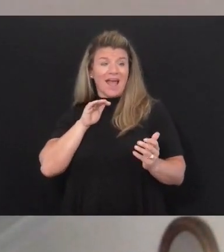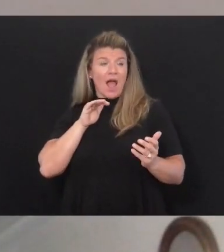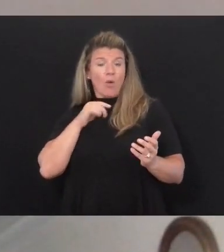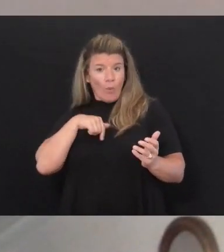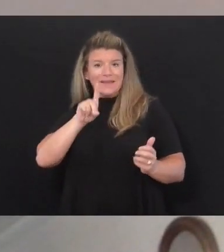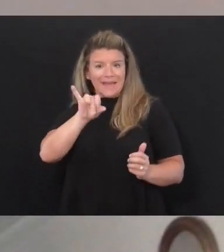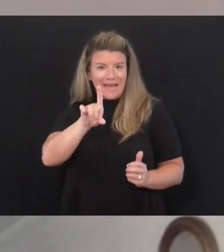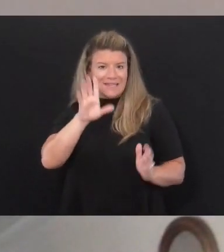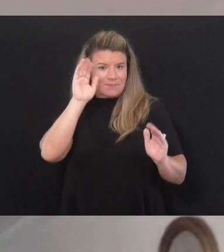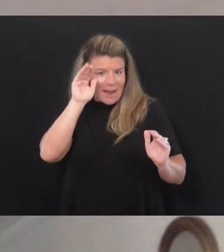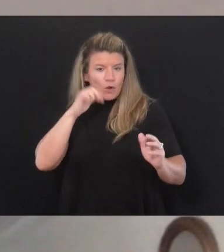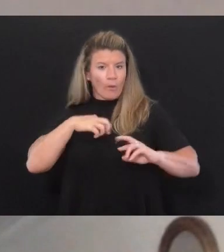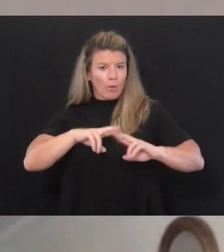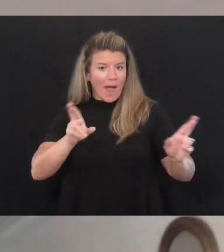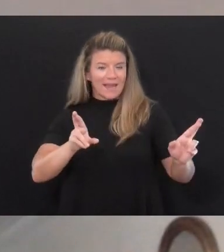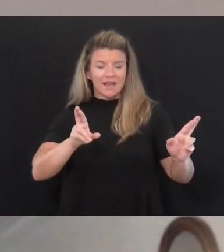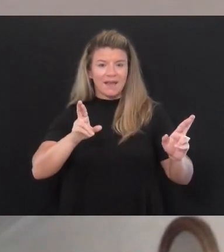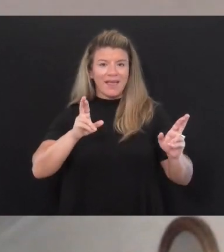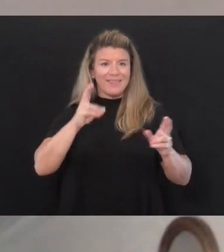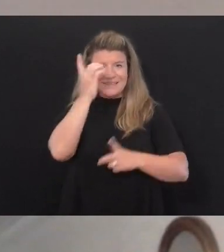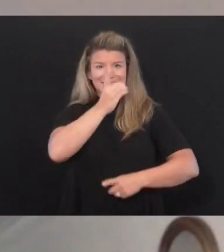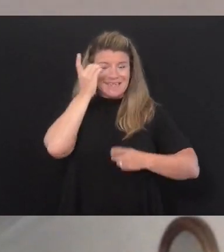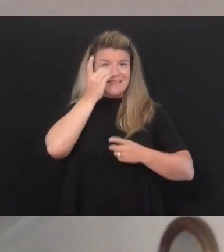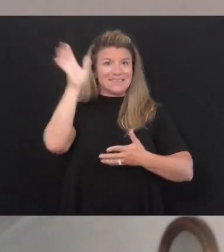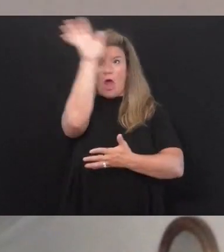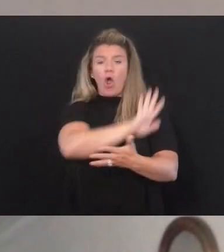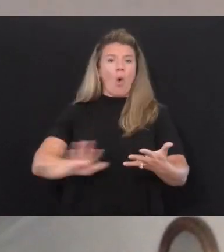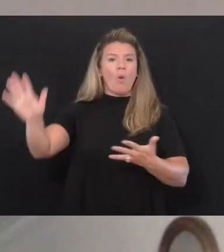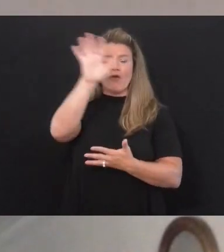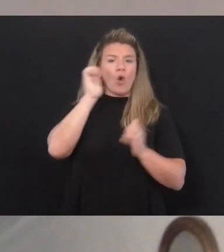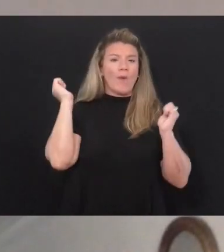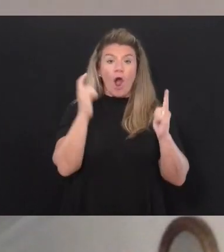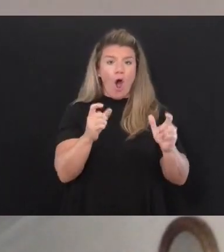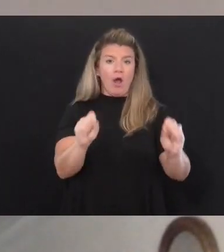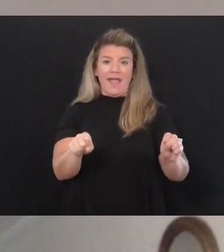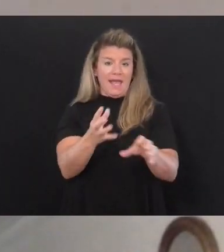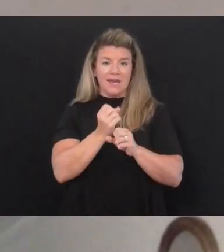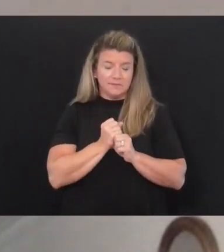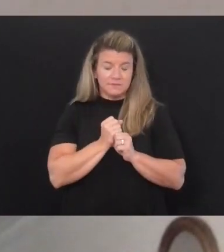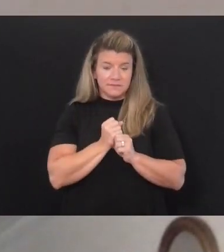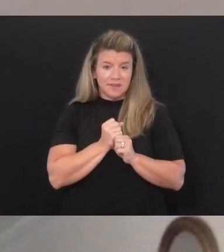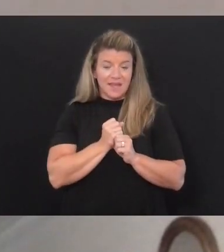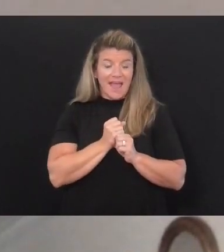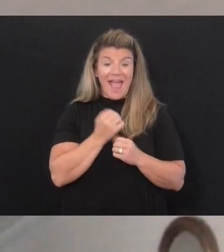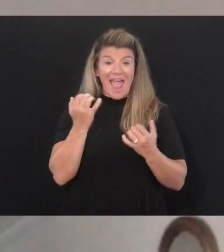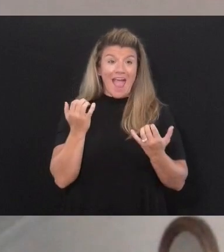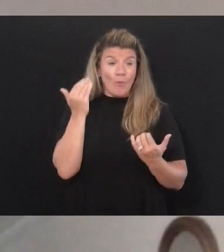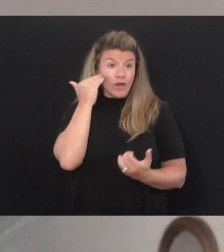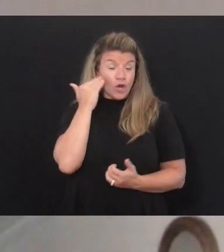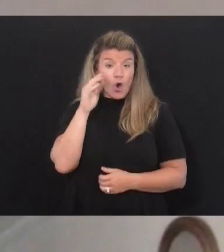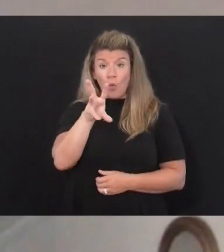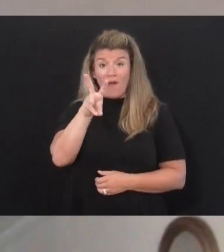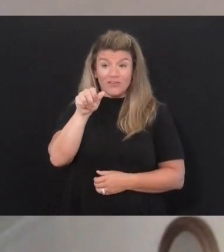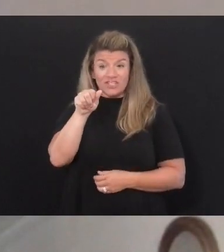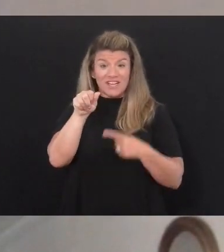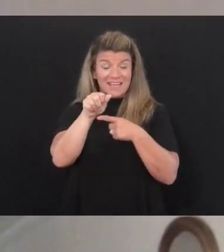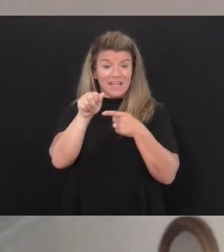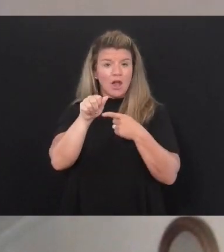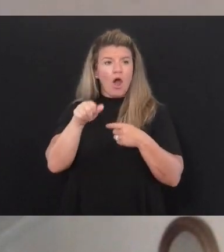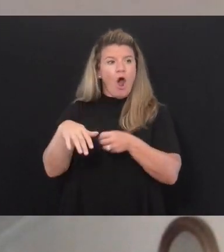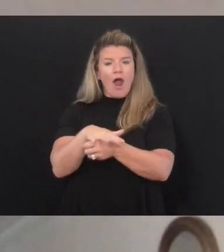to get those returns in, and if you have any questions, please contact our state income tax department, and